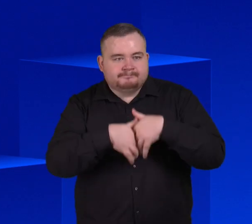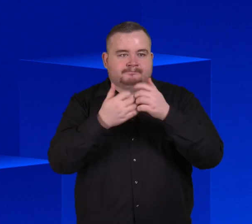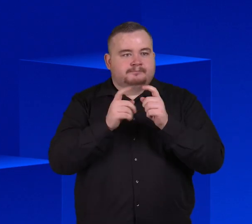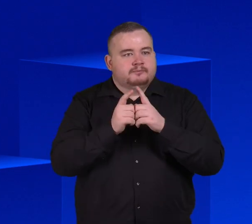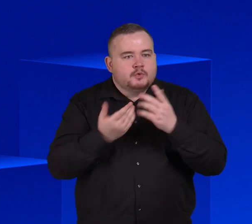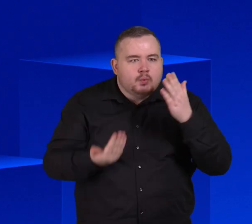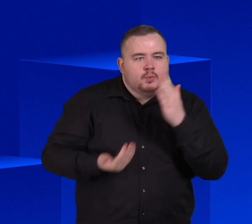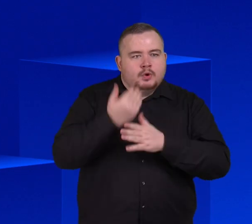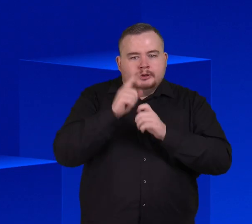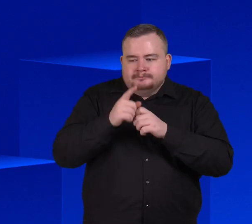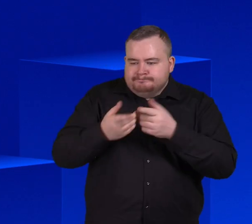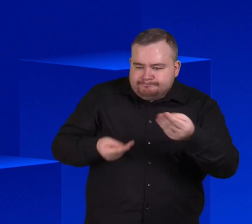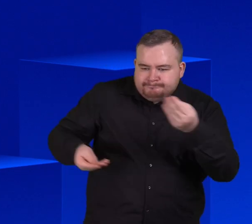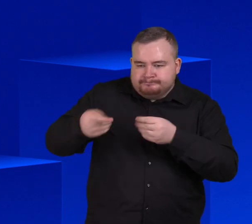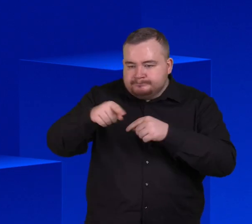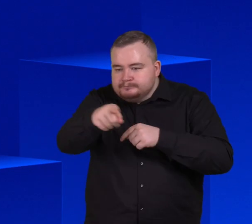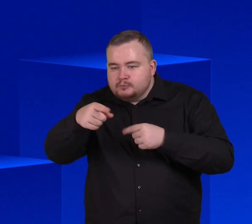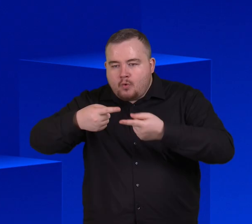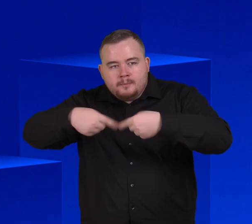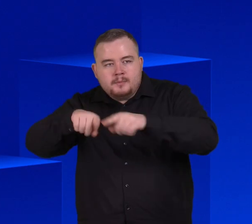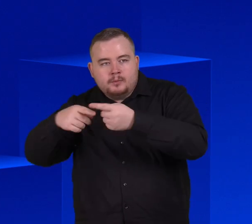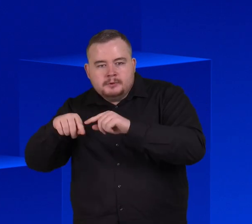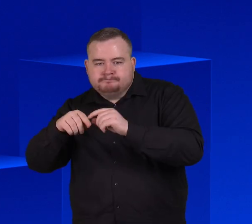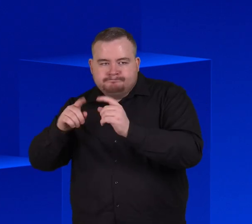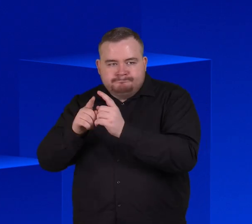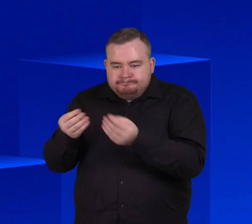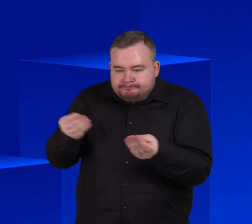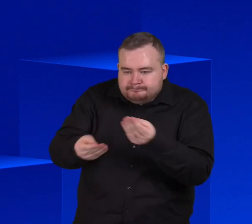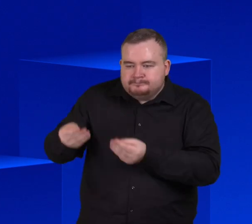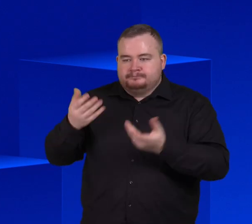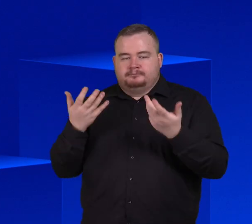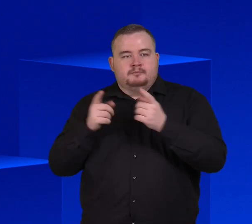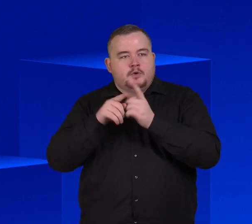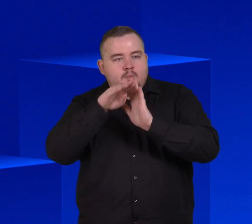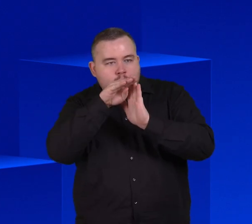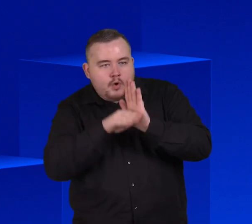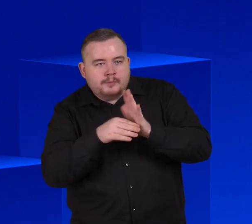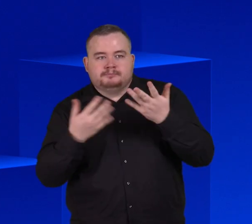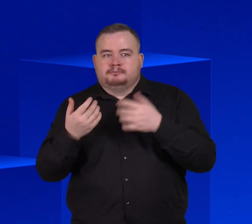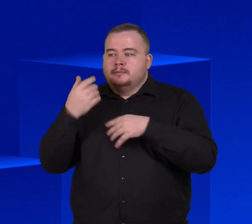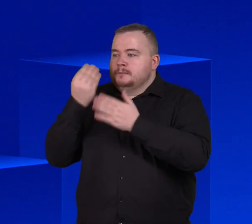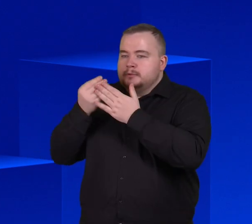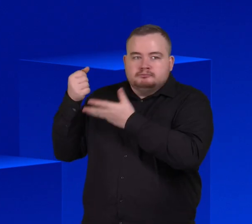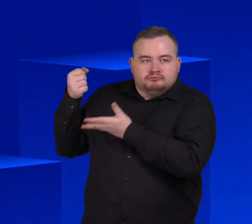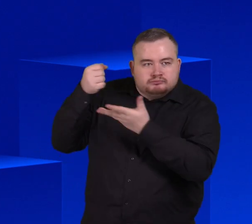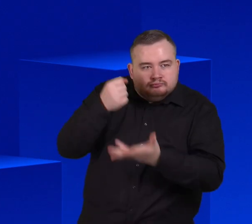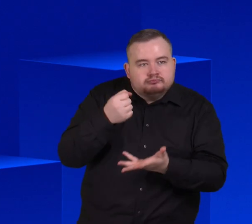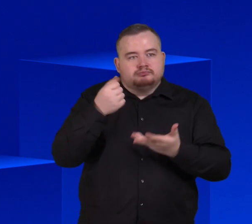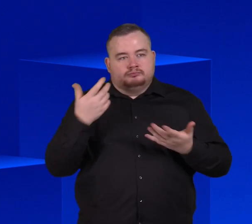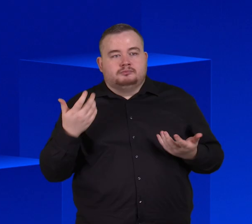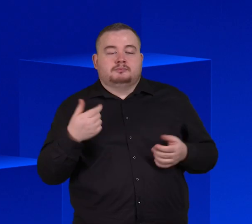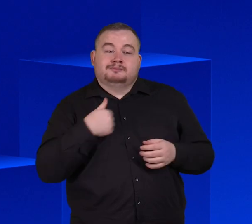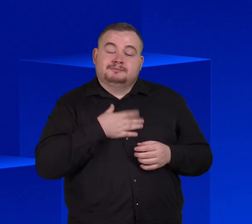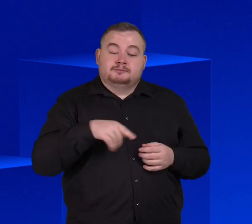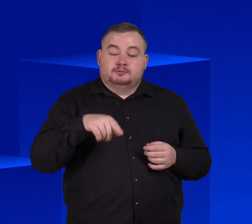year as an assumption for a new programming period. Global trade, so